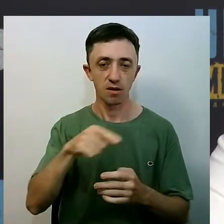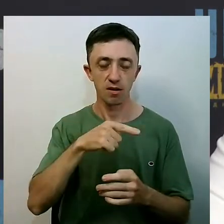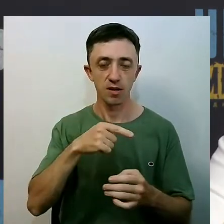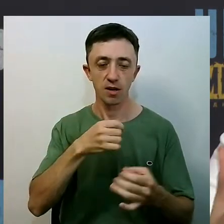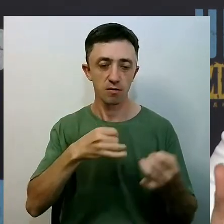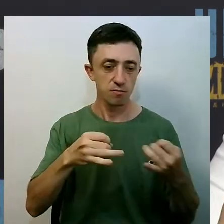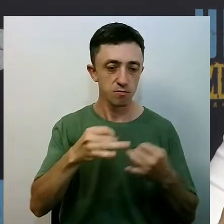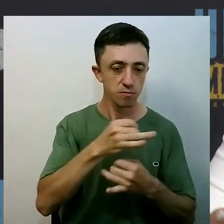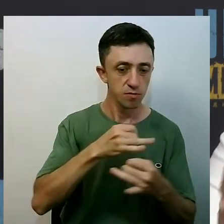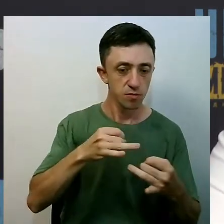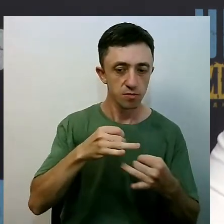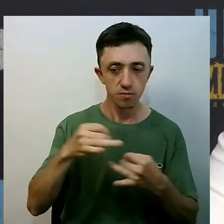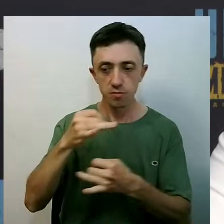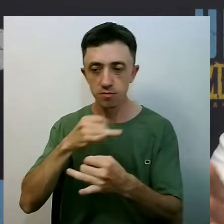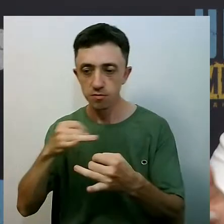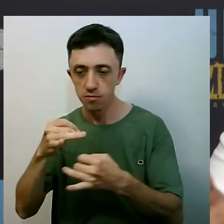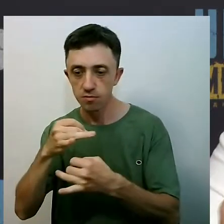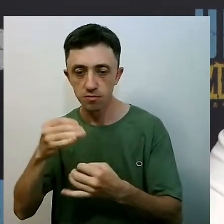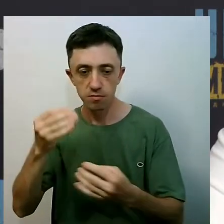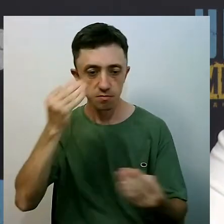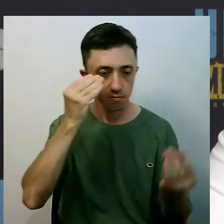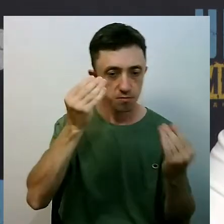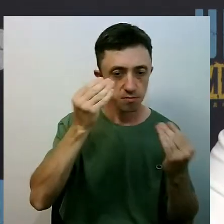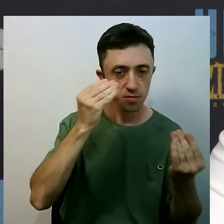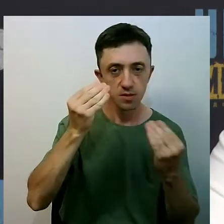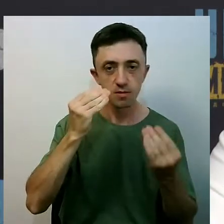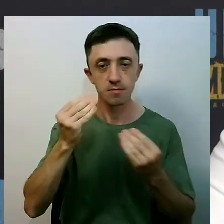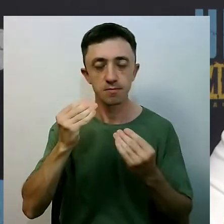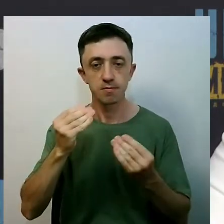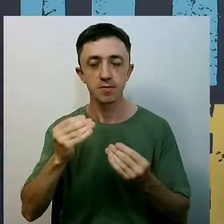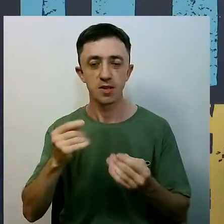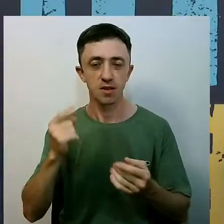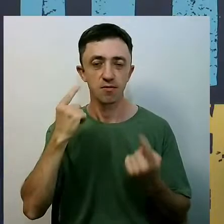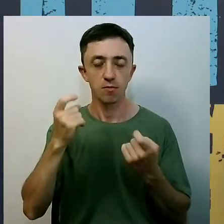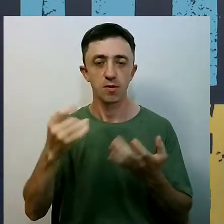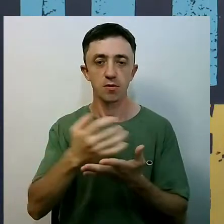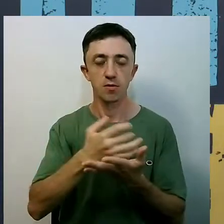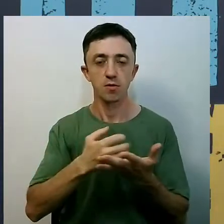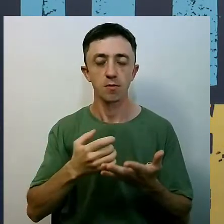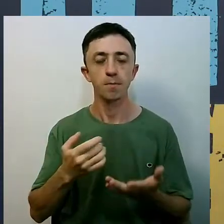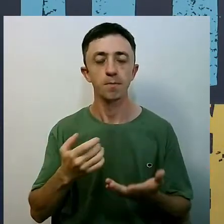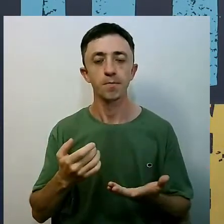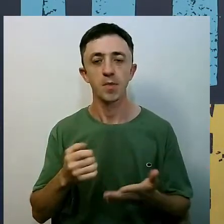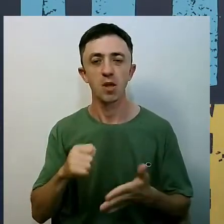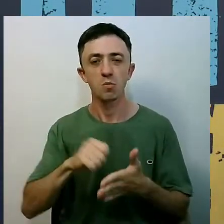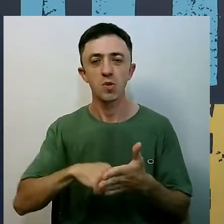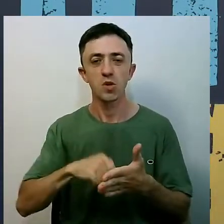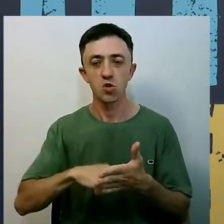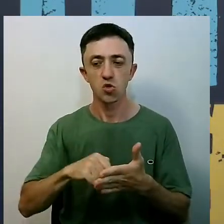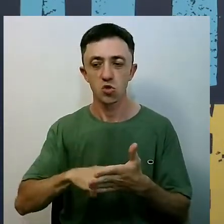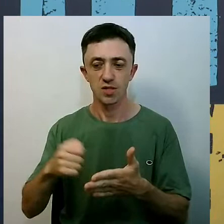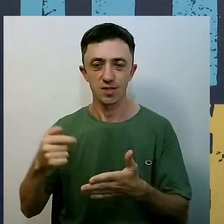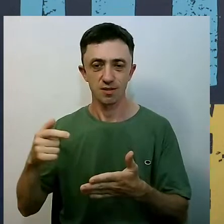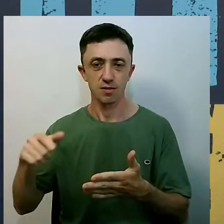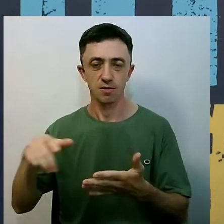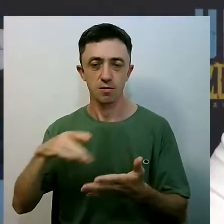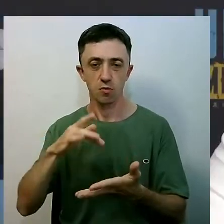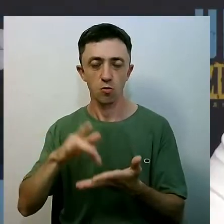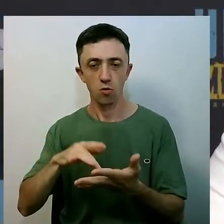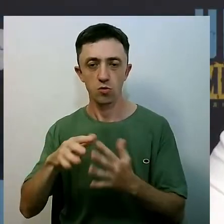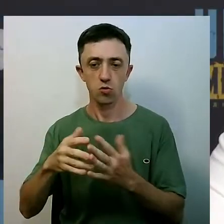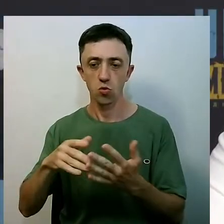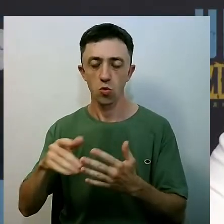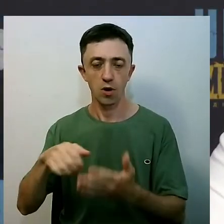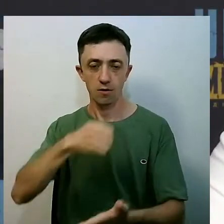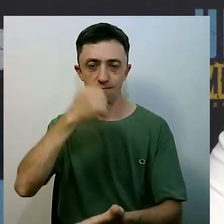Because first, they want to get our advice. So what can be, what reasons